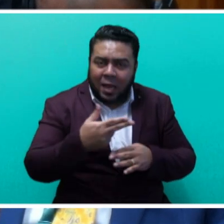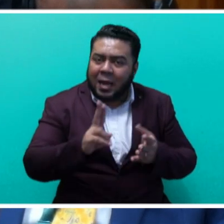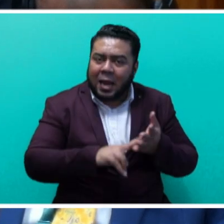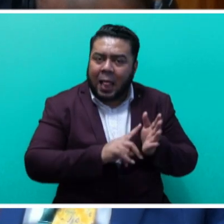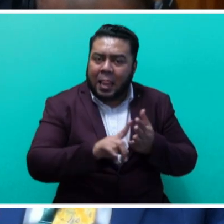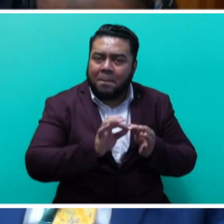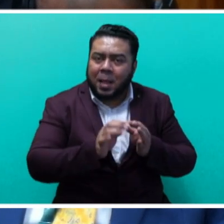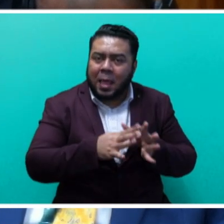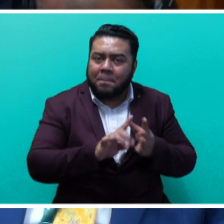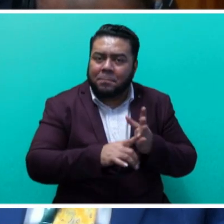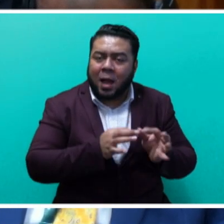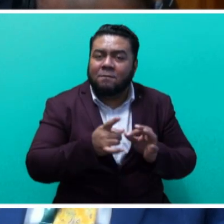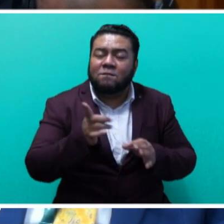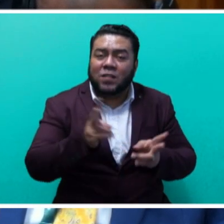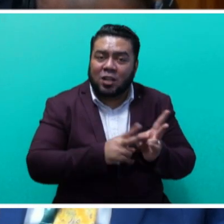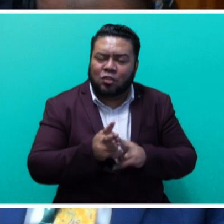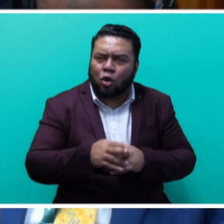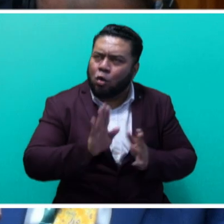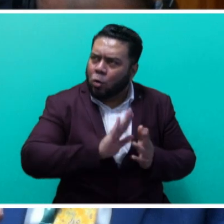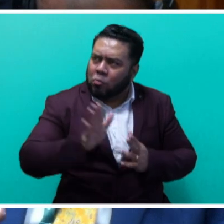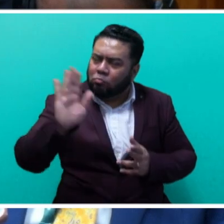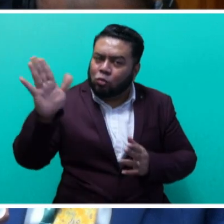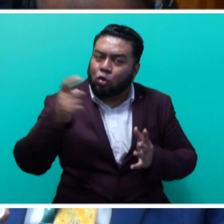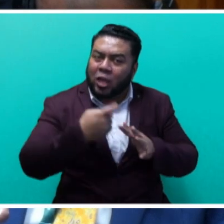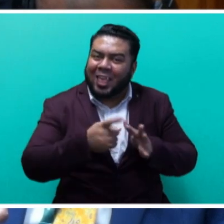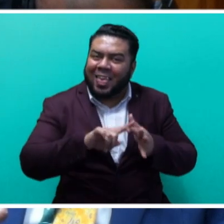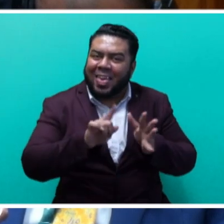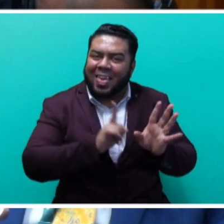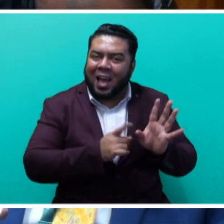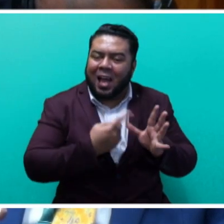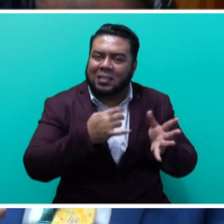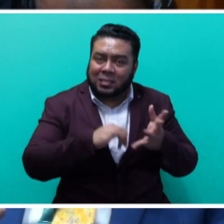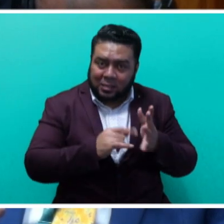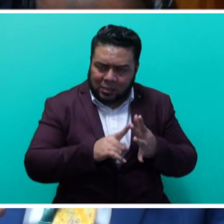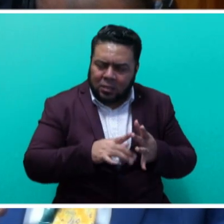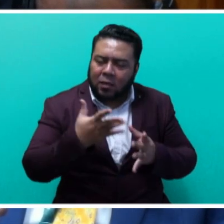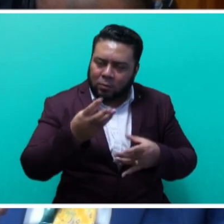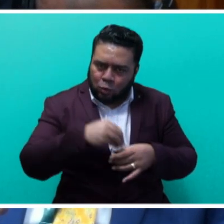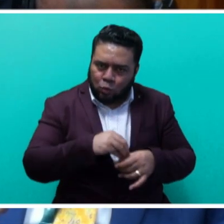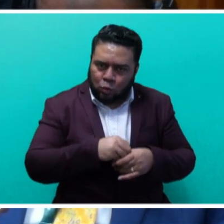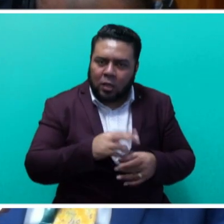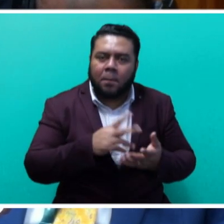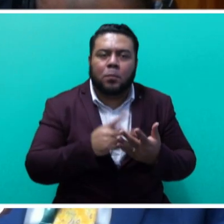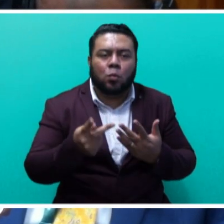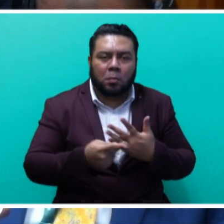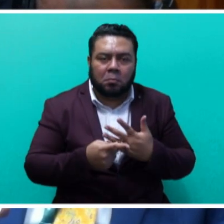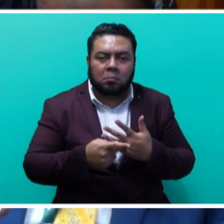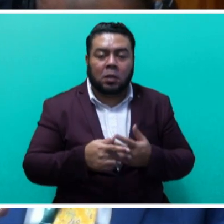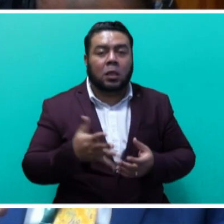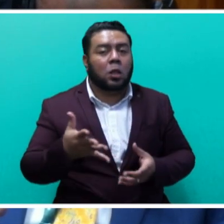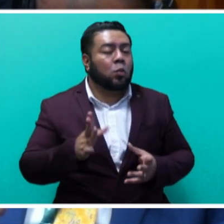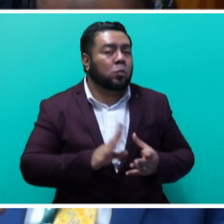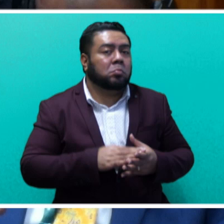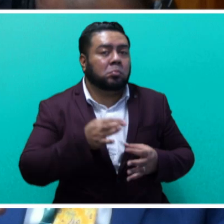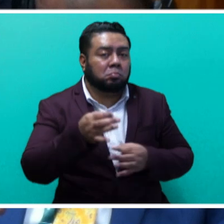on the way to Keyasi has been included in this year's program. The replacement of this